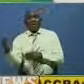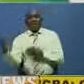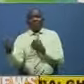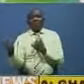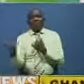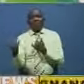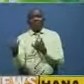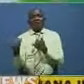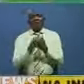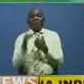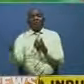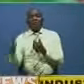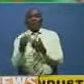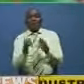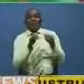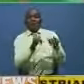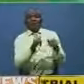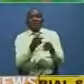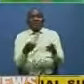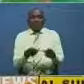Ajay Nkotoku to trade.